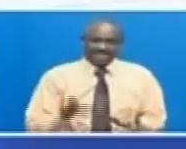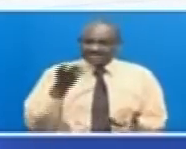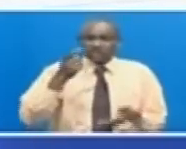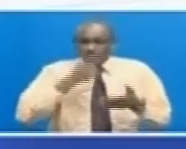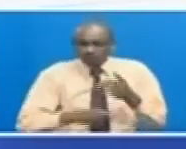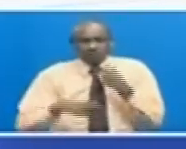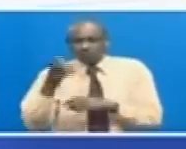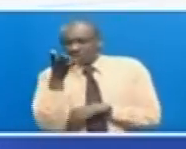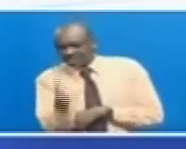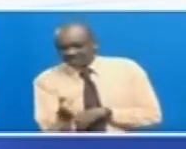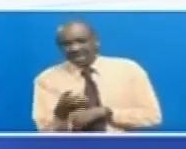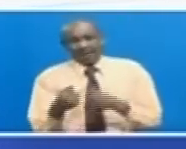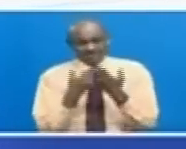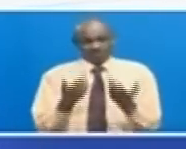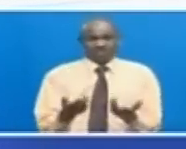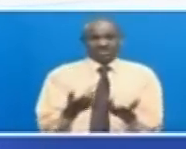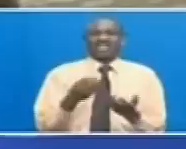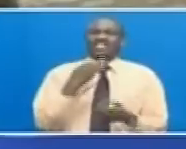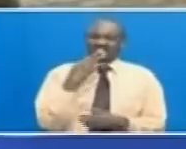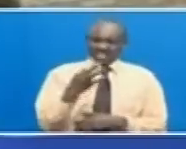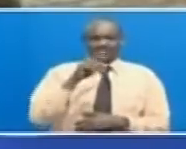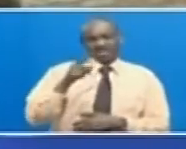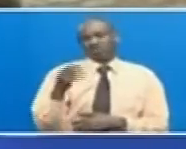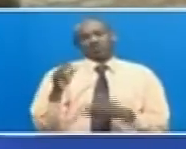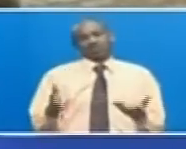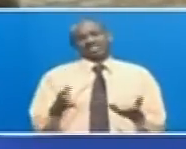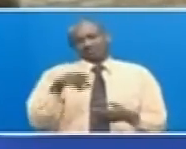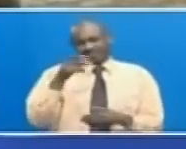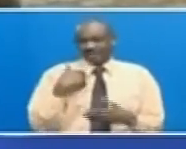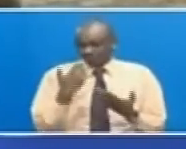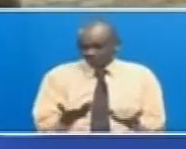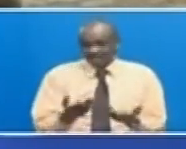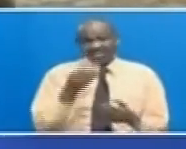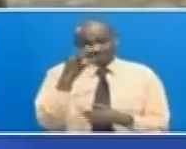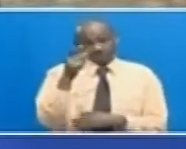of sales overshadowed the revenues by 3 million shillings, even though they fell by